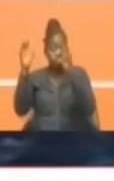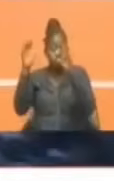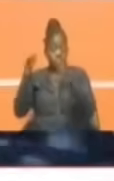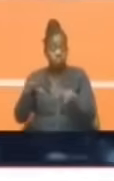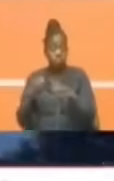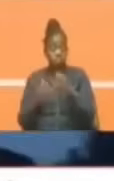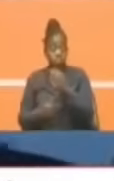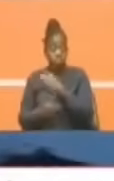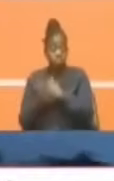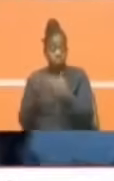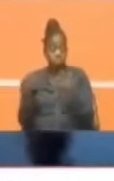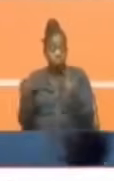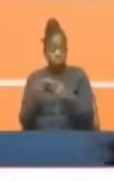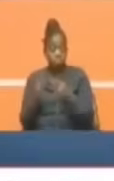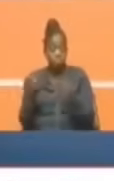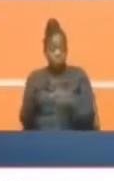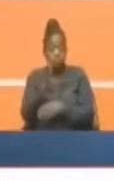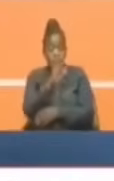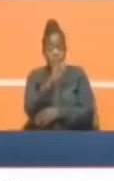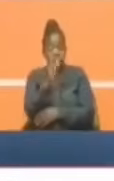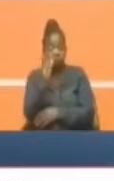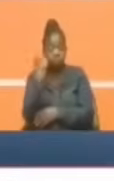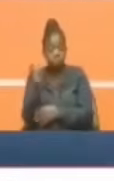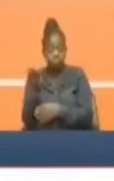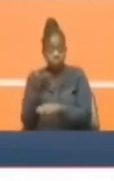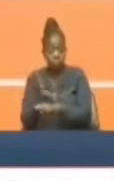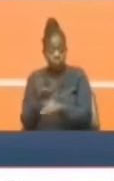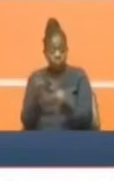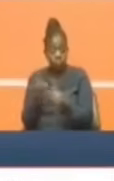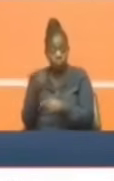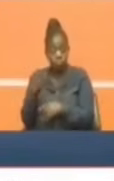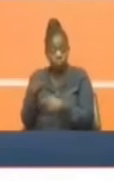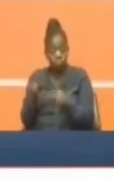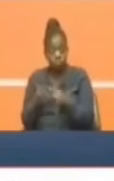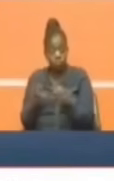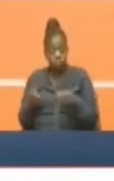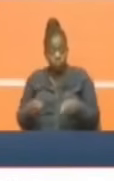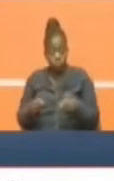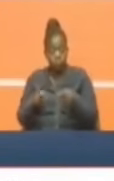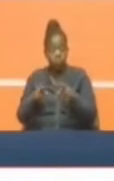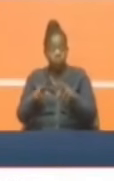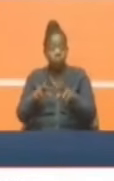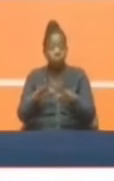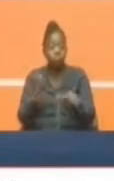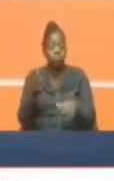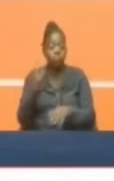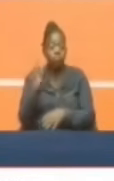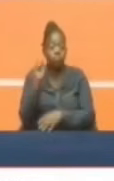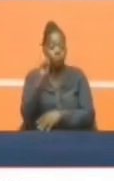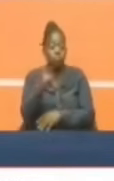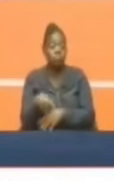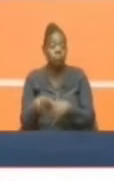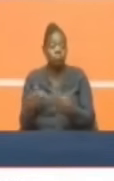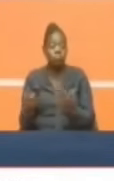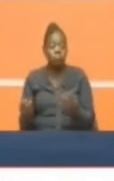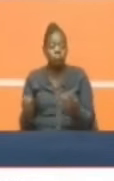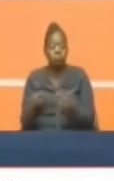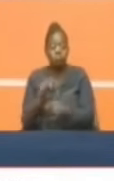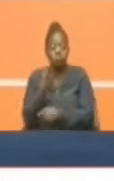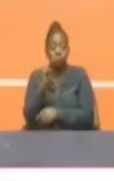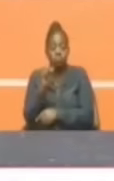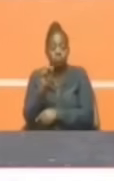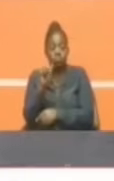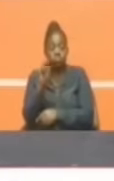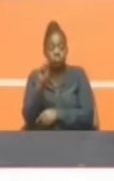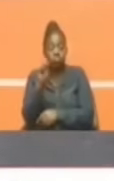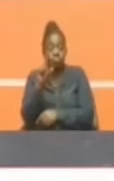bugenze okukyanga ekibadde ekisalo n'ekibira amazzi gakisenzeewo ne weekola. Omugga kati okugulugusa amazzi okugatwala mu nnyanja Nalubaale ku